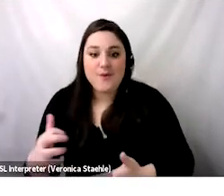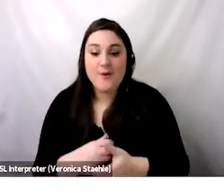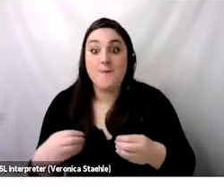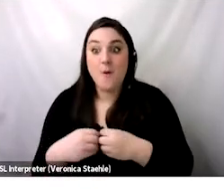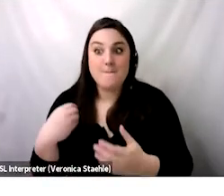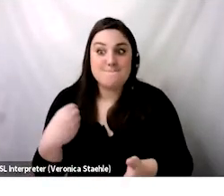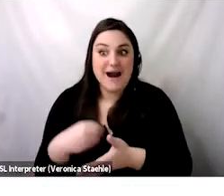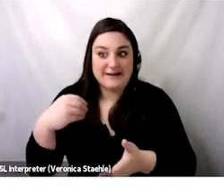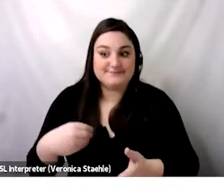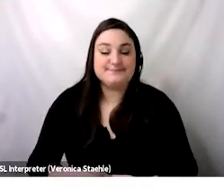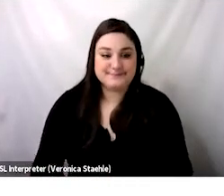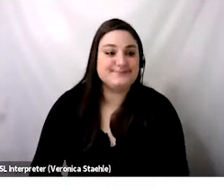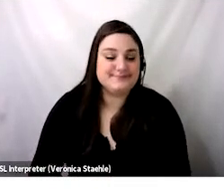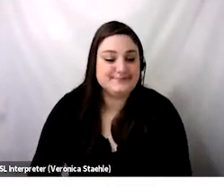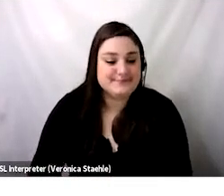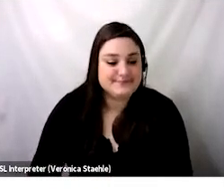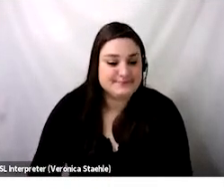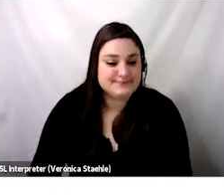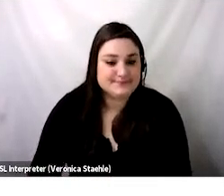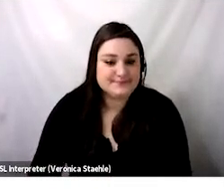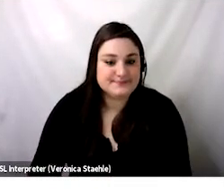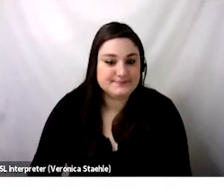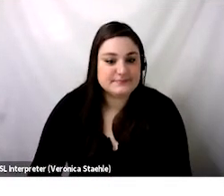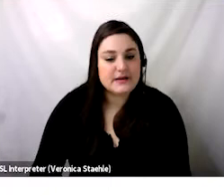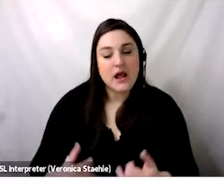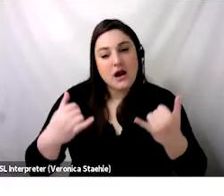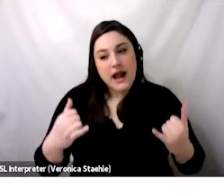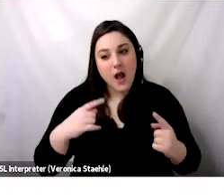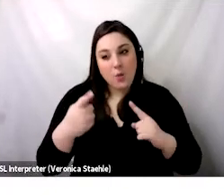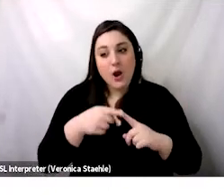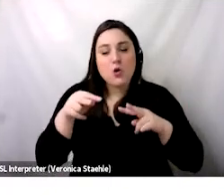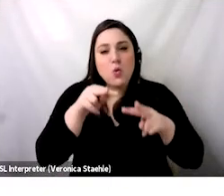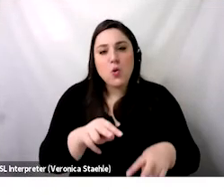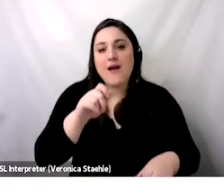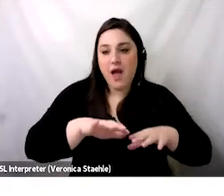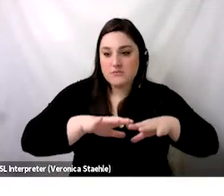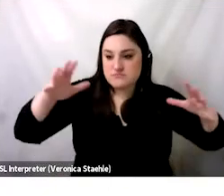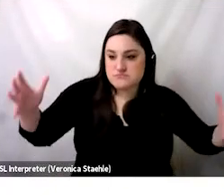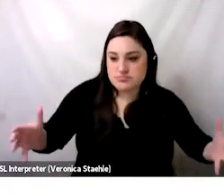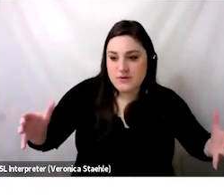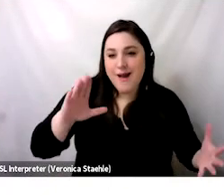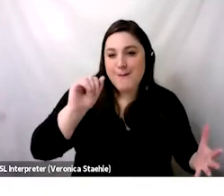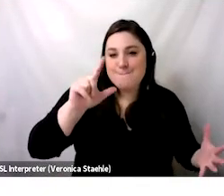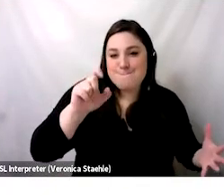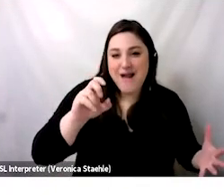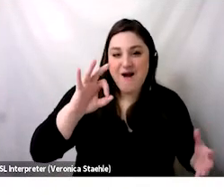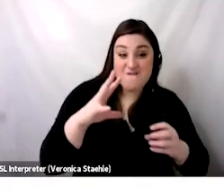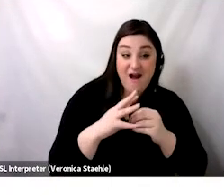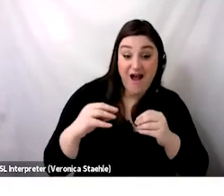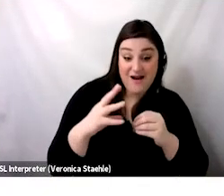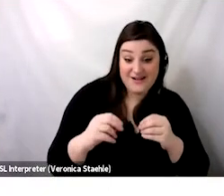And if you look at a bale of cotton, Americans' cotton production increased from